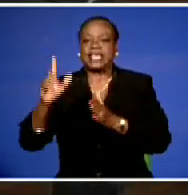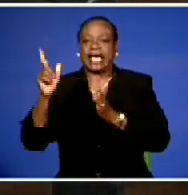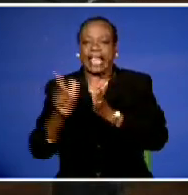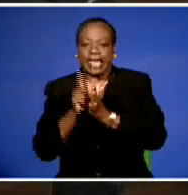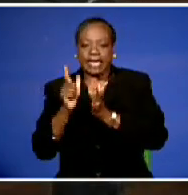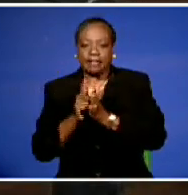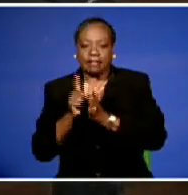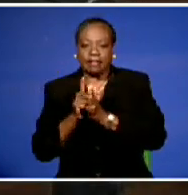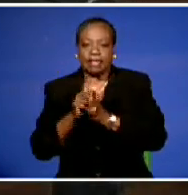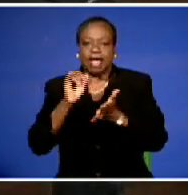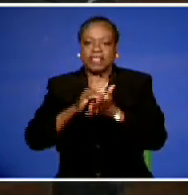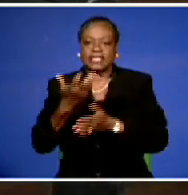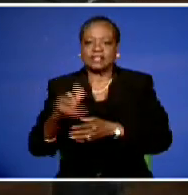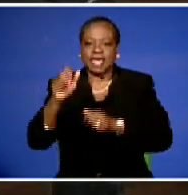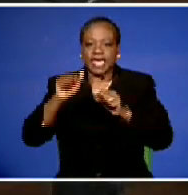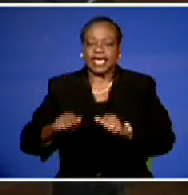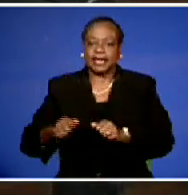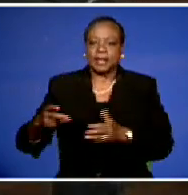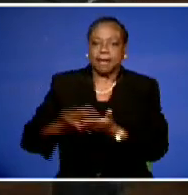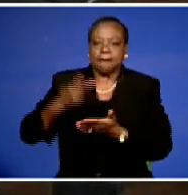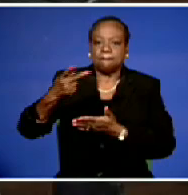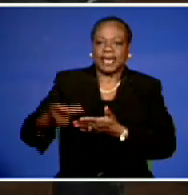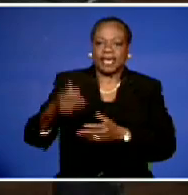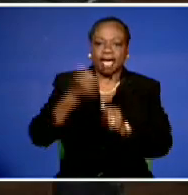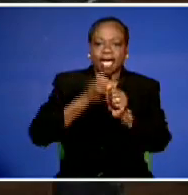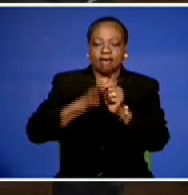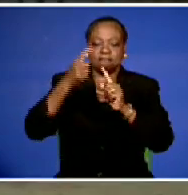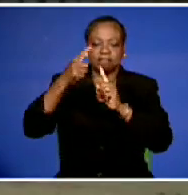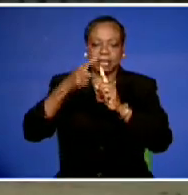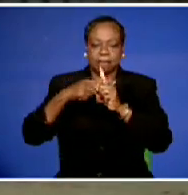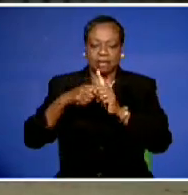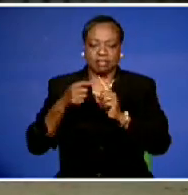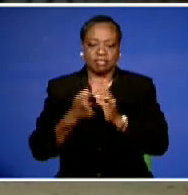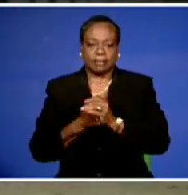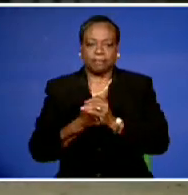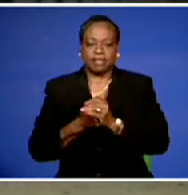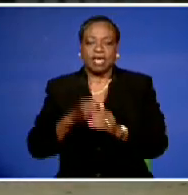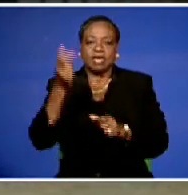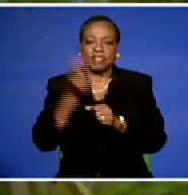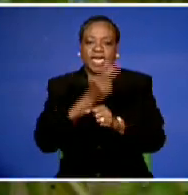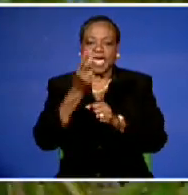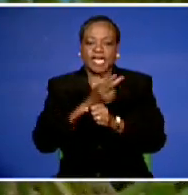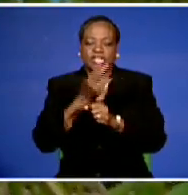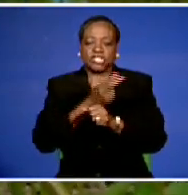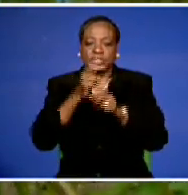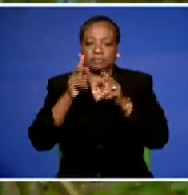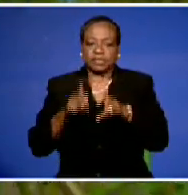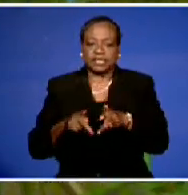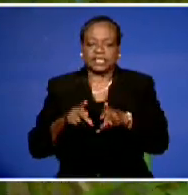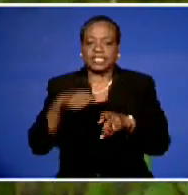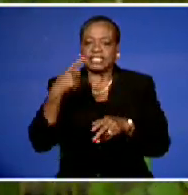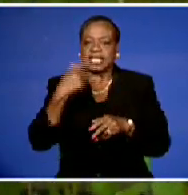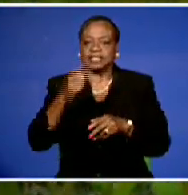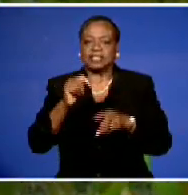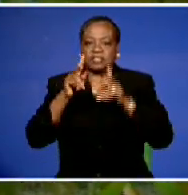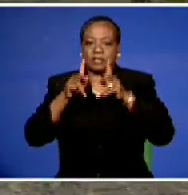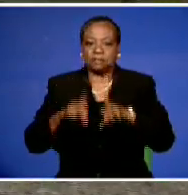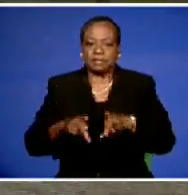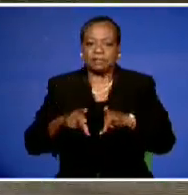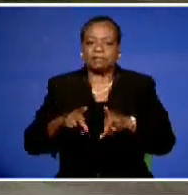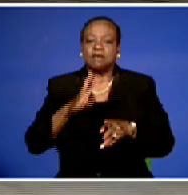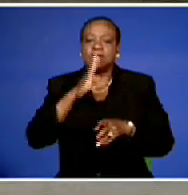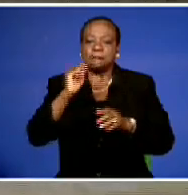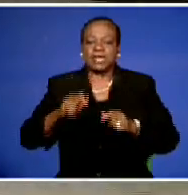and they can pay every month, and they will rebuild the shanty town. The Haitian official revealed that residents have also been presented